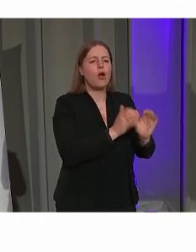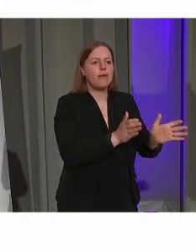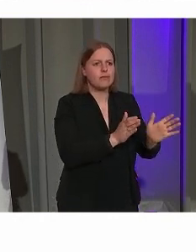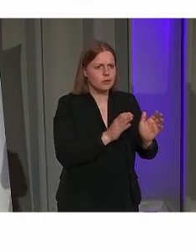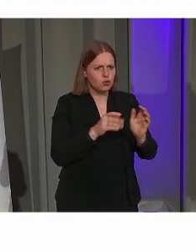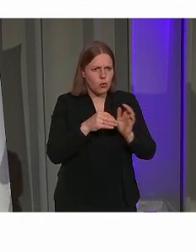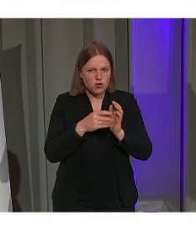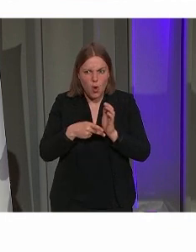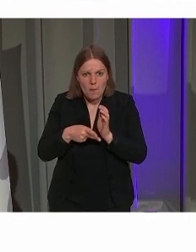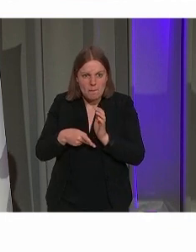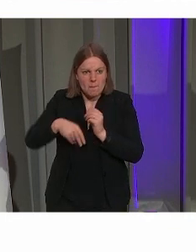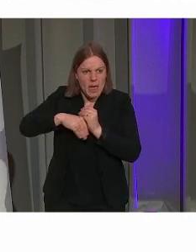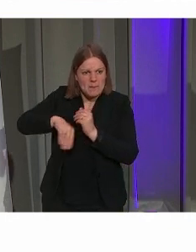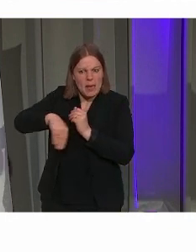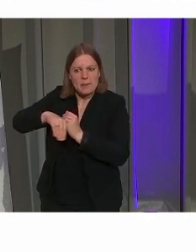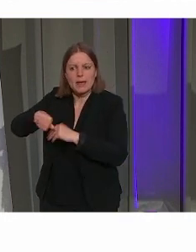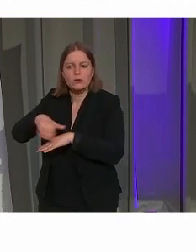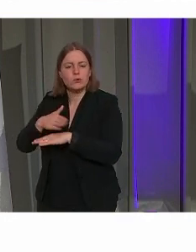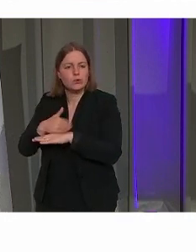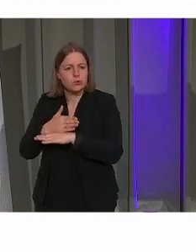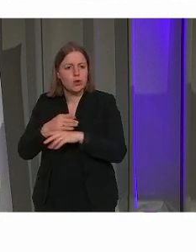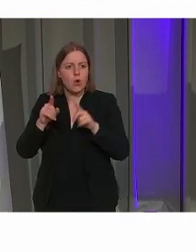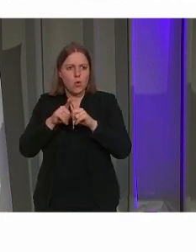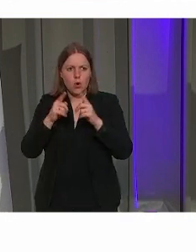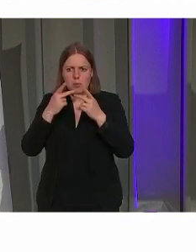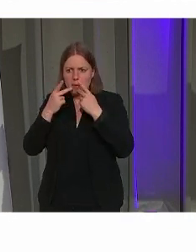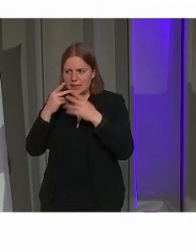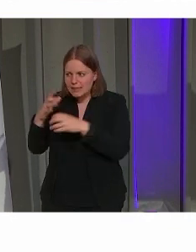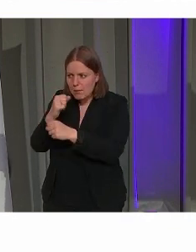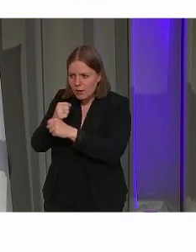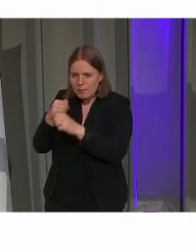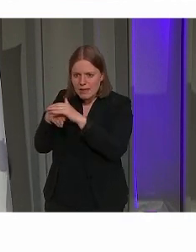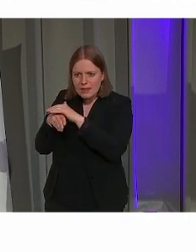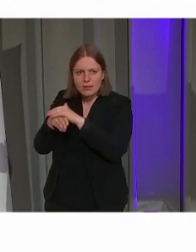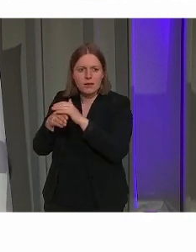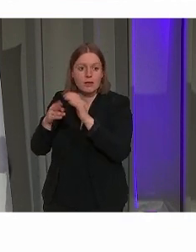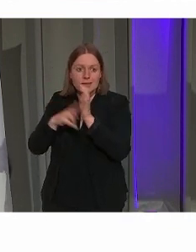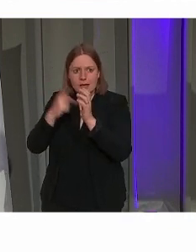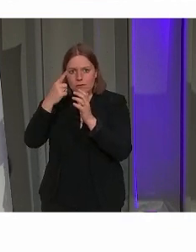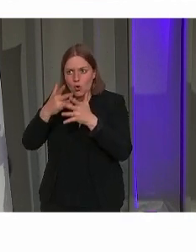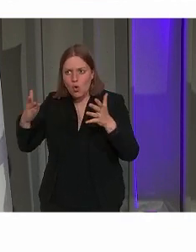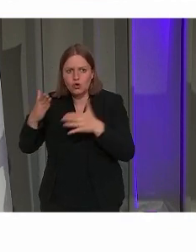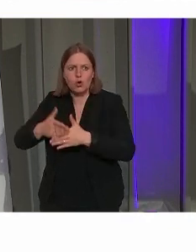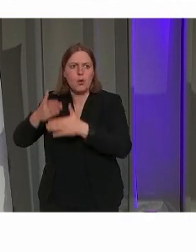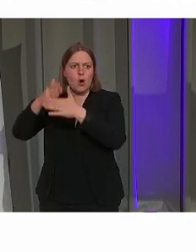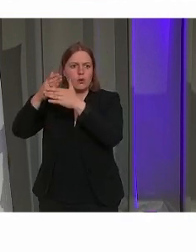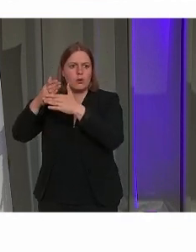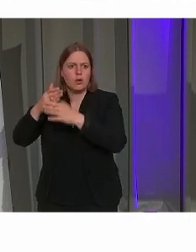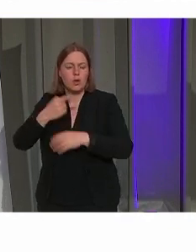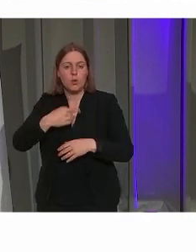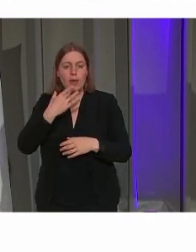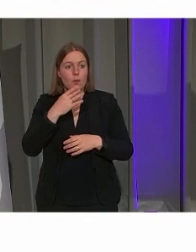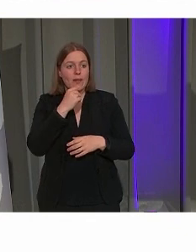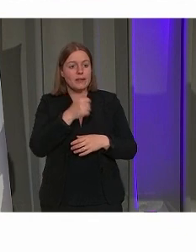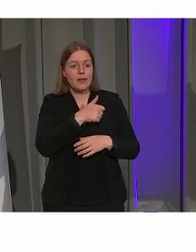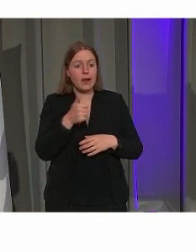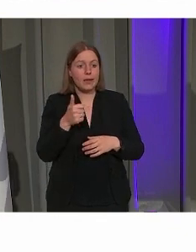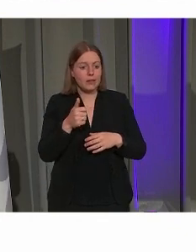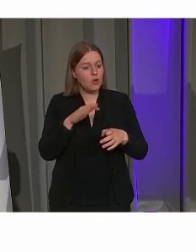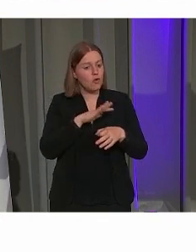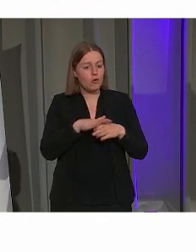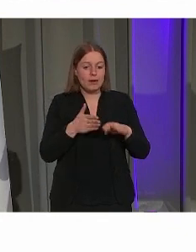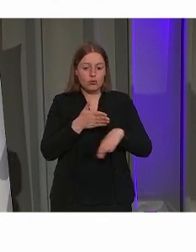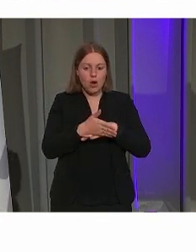actually legally outlined for us. So we are working on